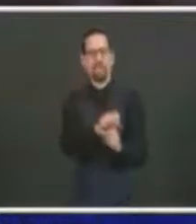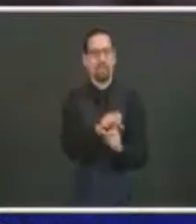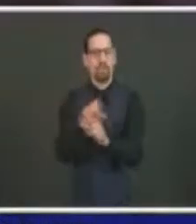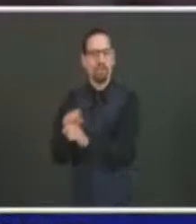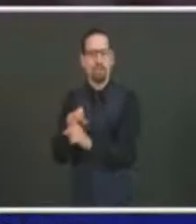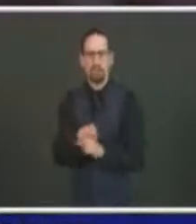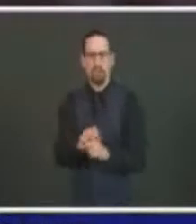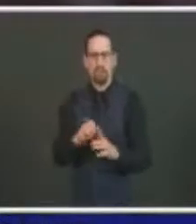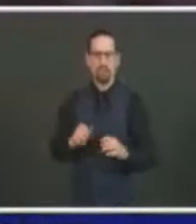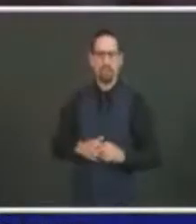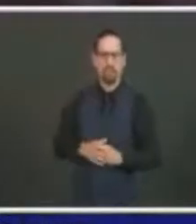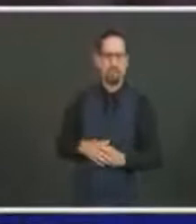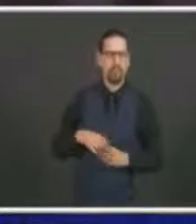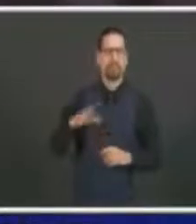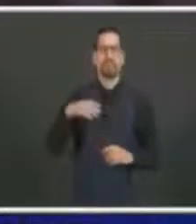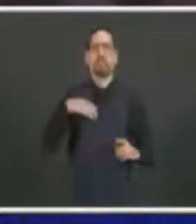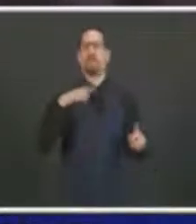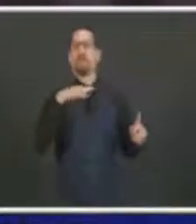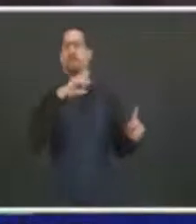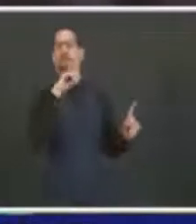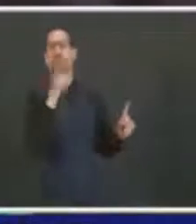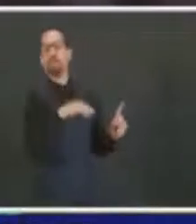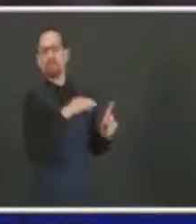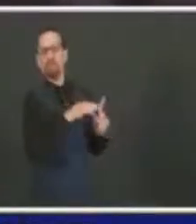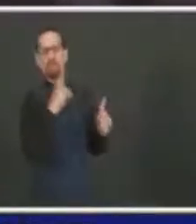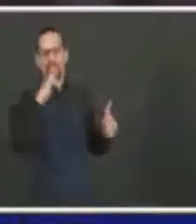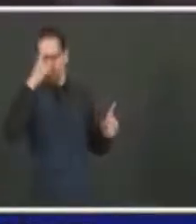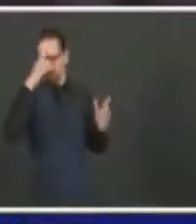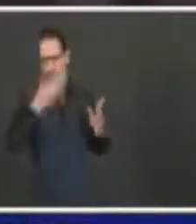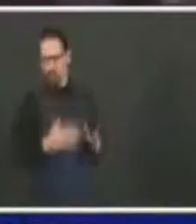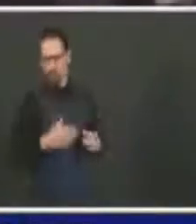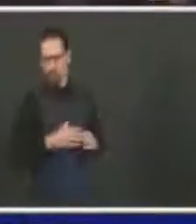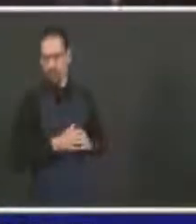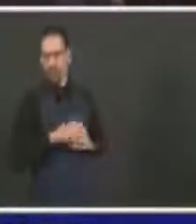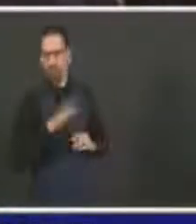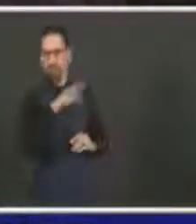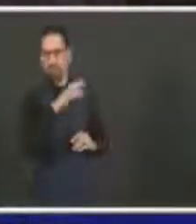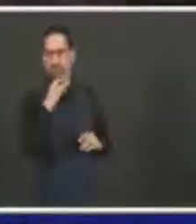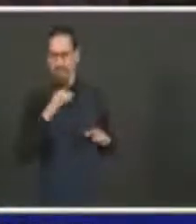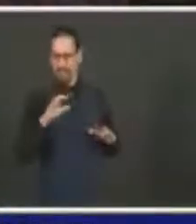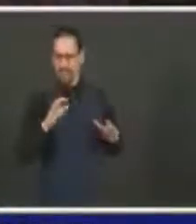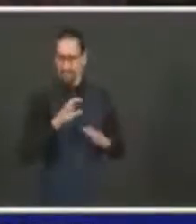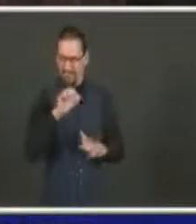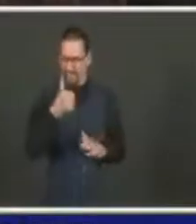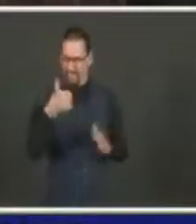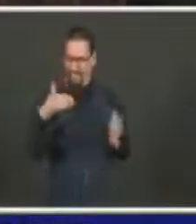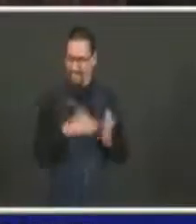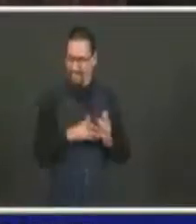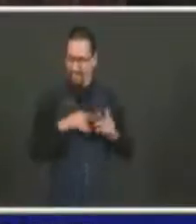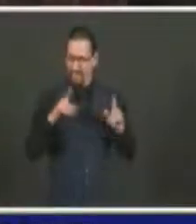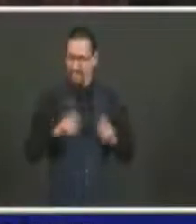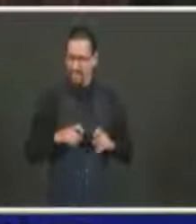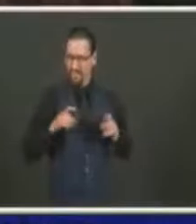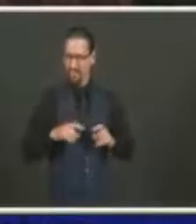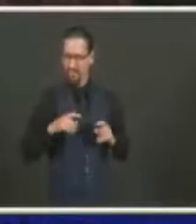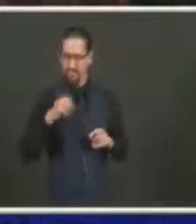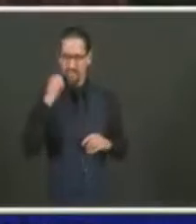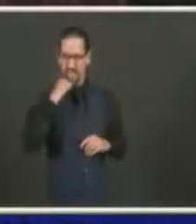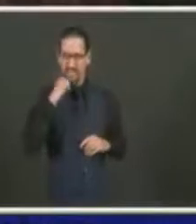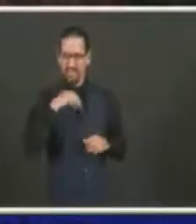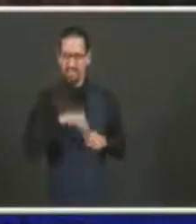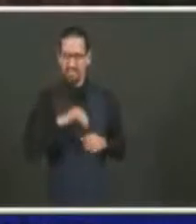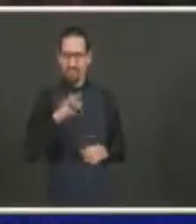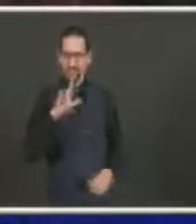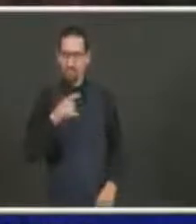Governor. I remember you set a very ambitious, you want to be doing like 10,000 tests a day, you said in July